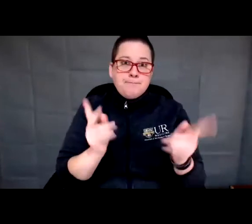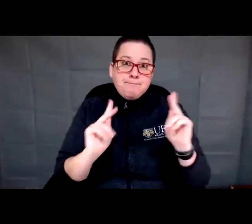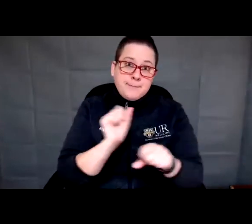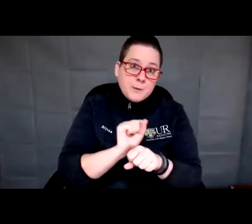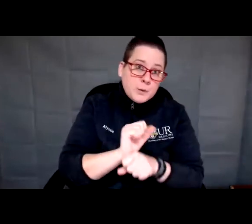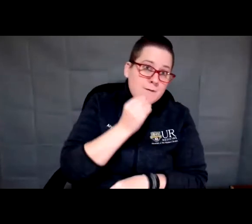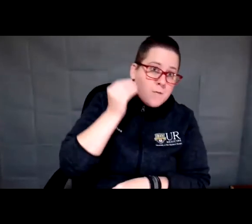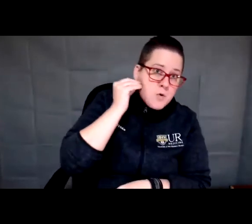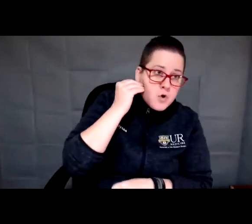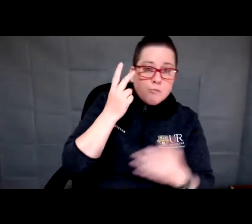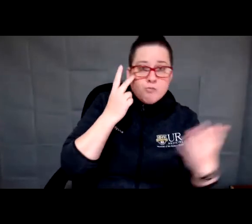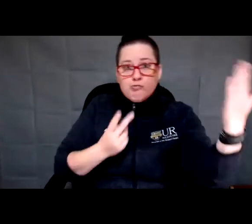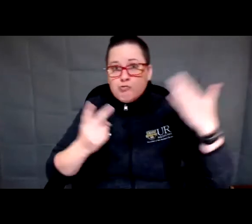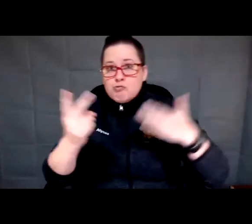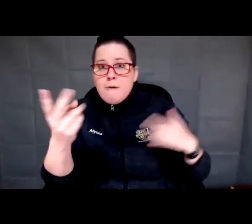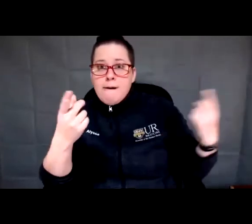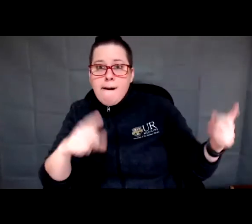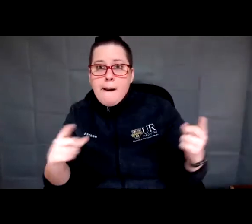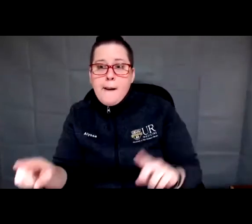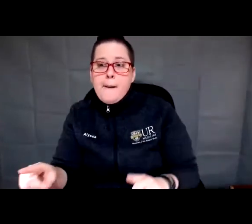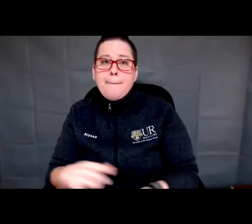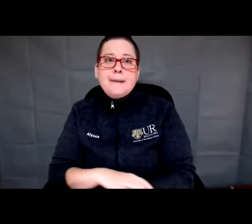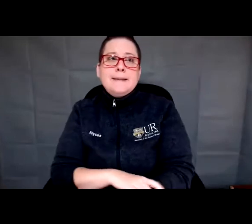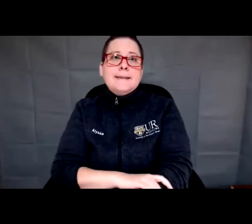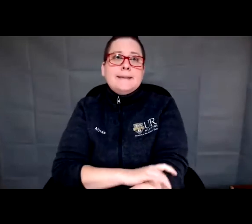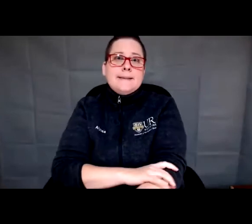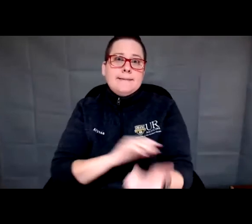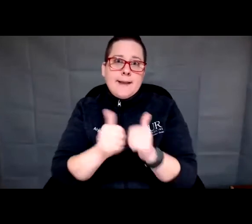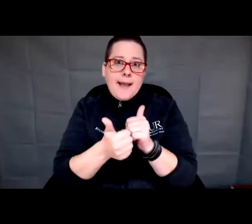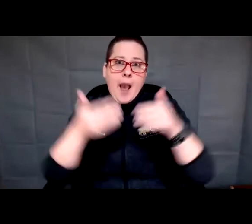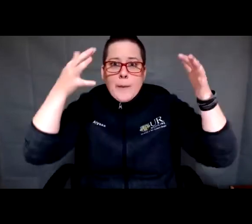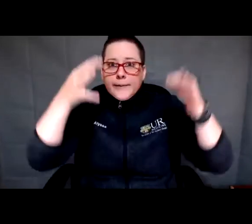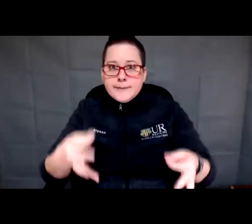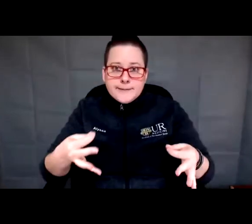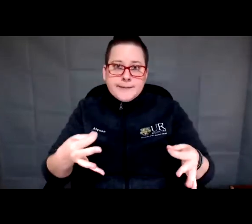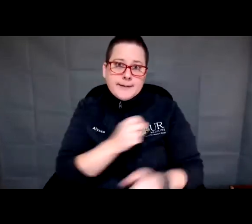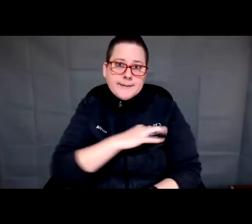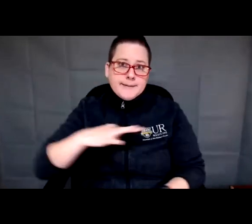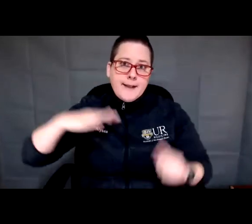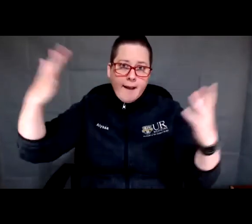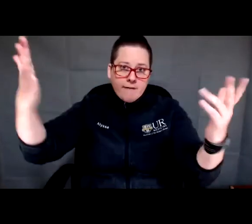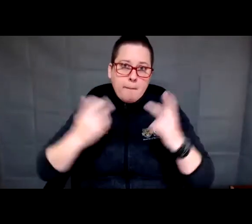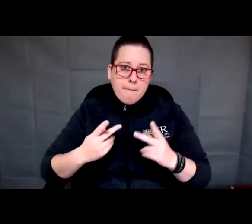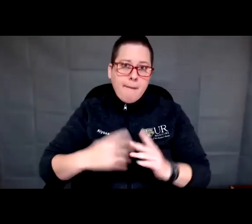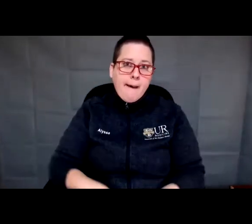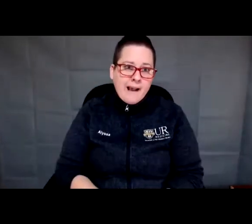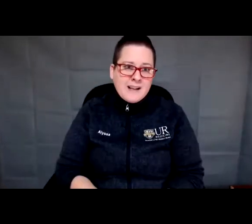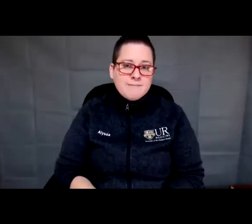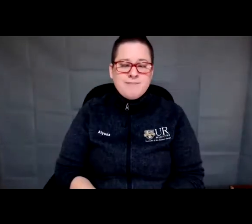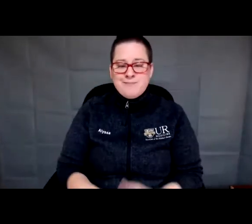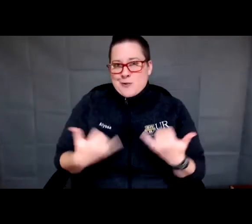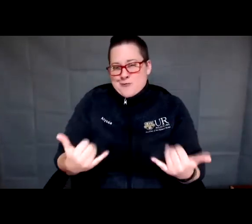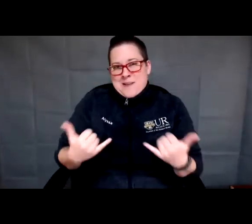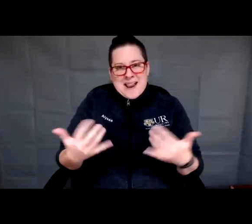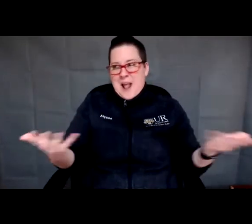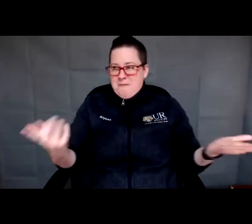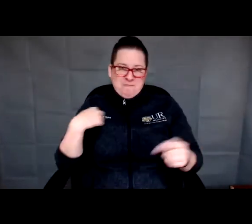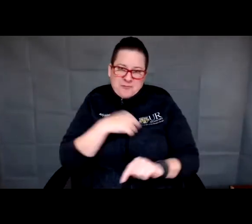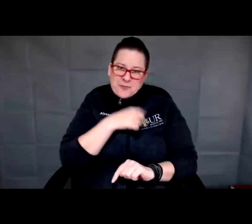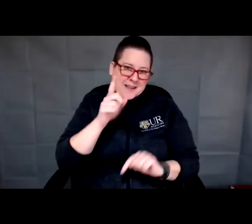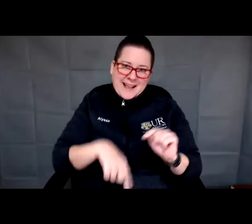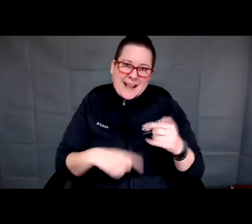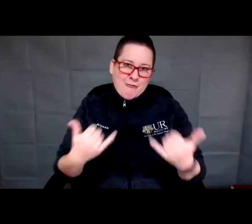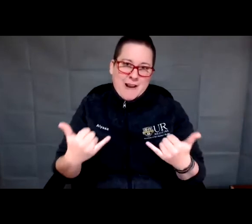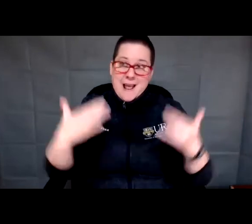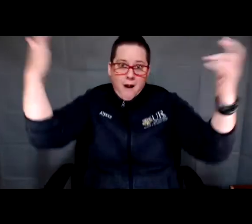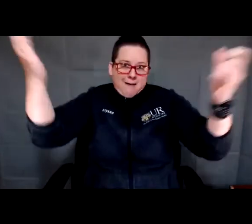we see in terms of making decisions to return staff. As I said, we're not really in a position to do that right